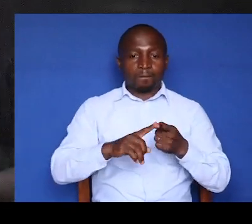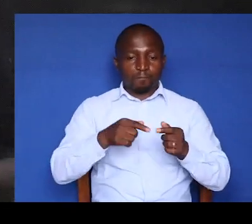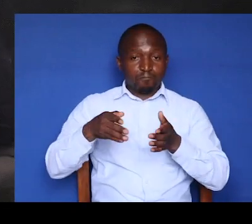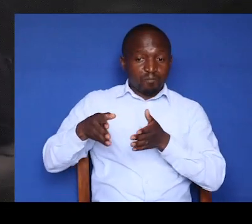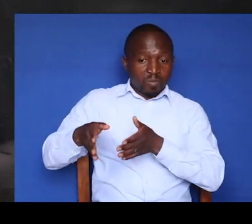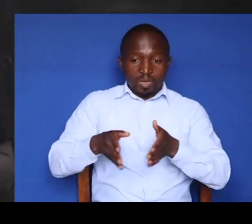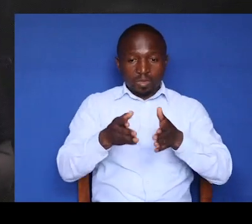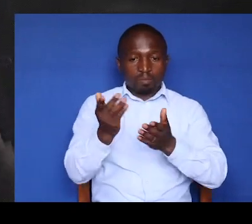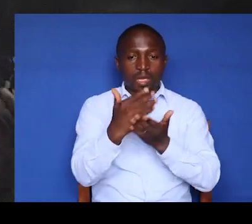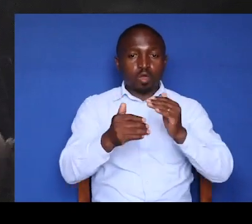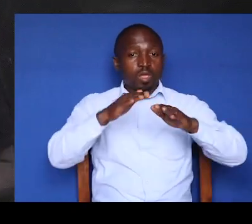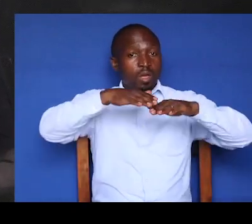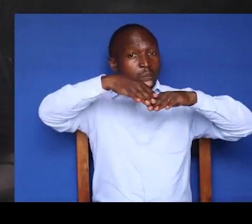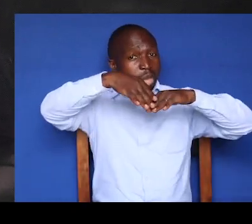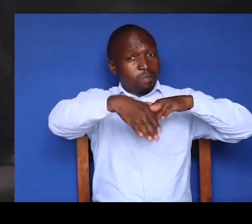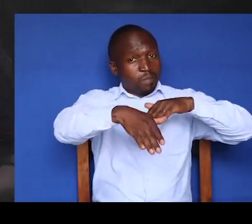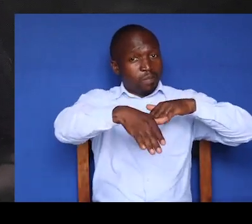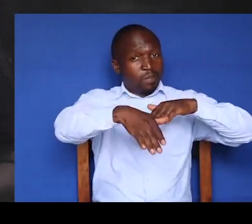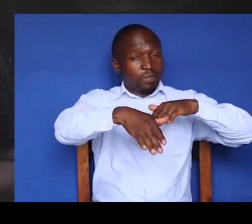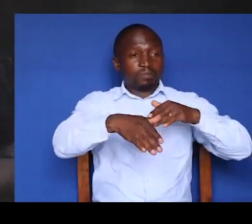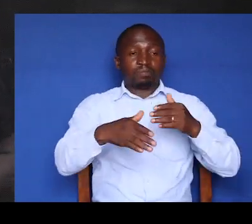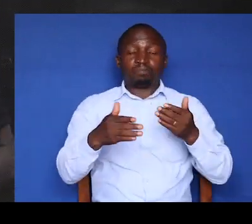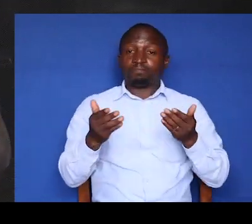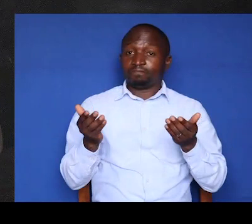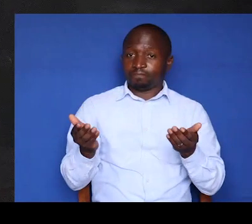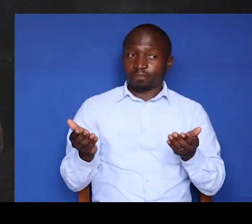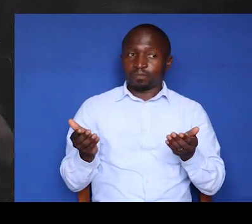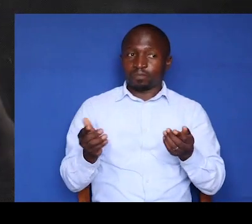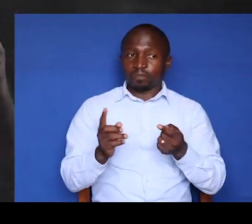in steep sloped areas